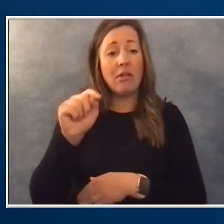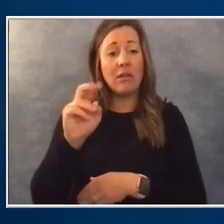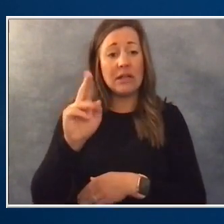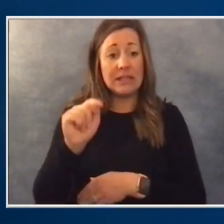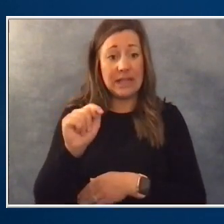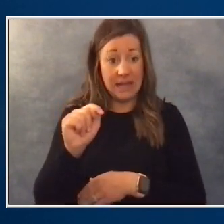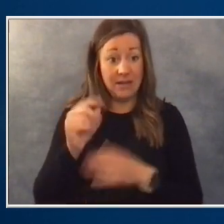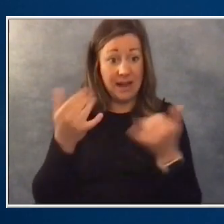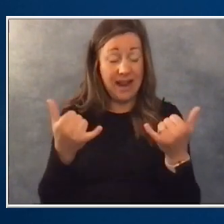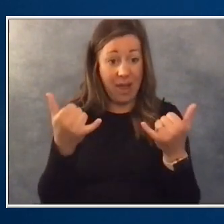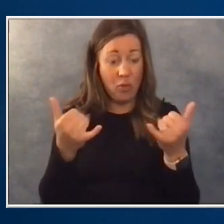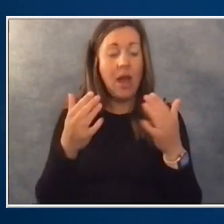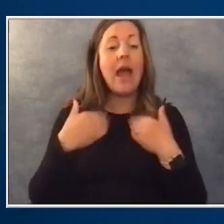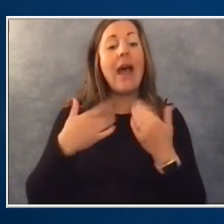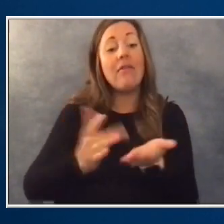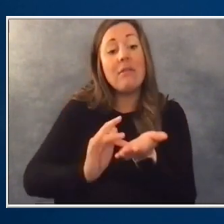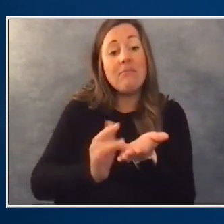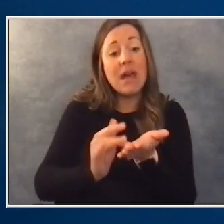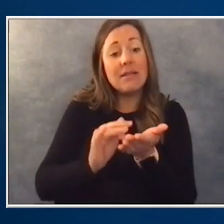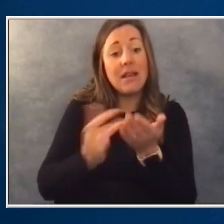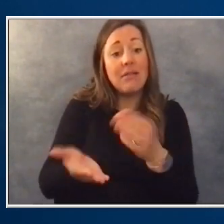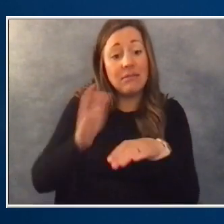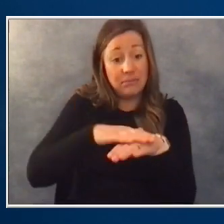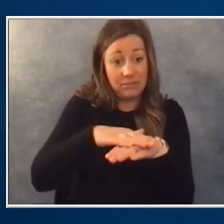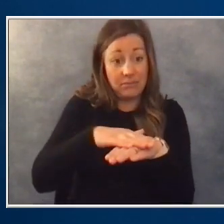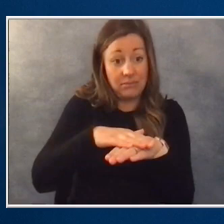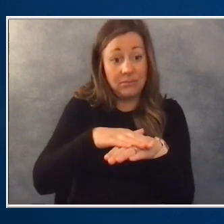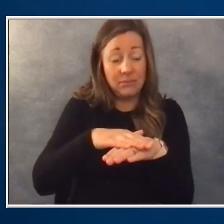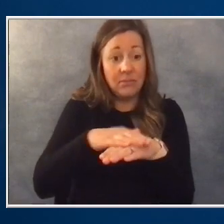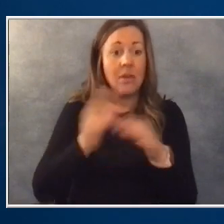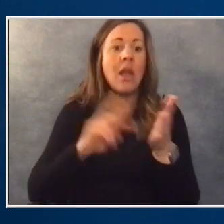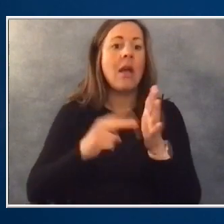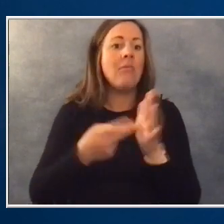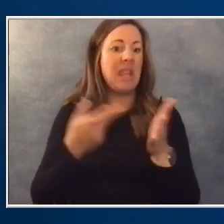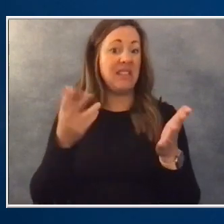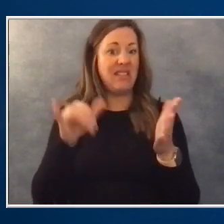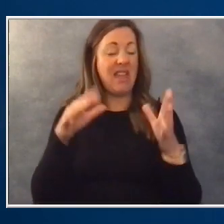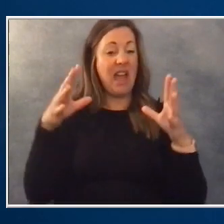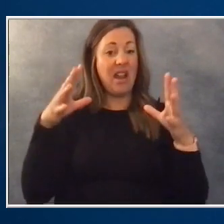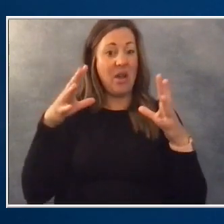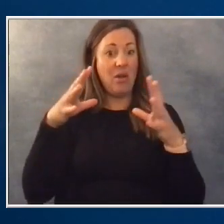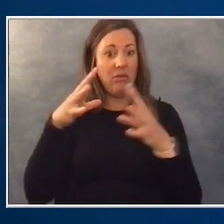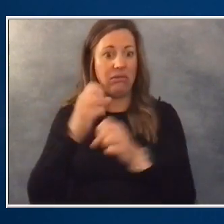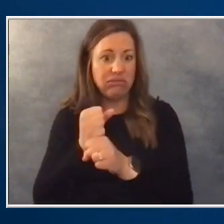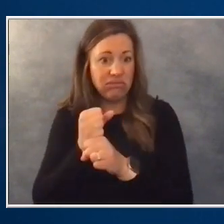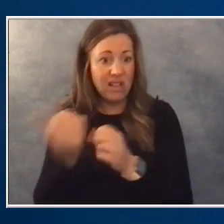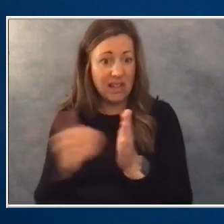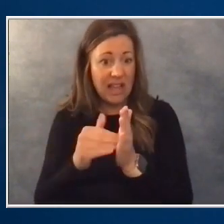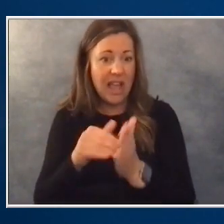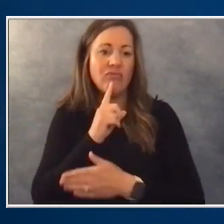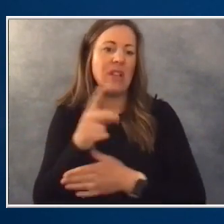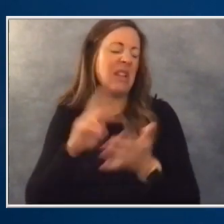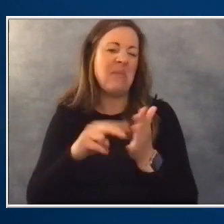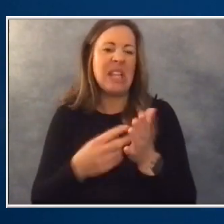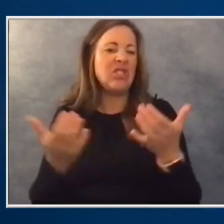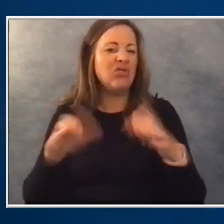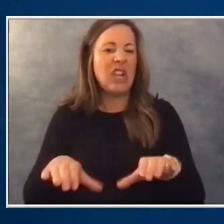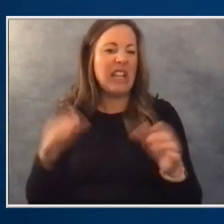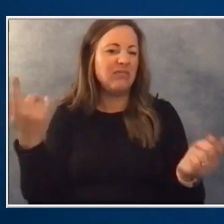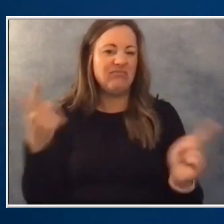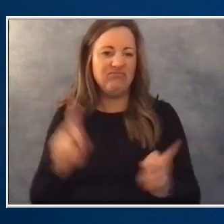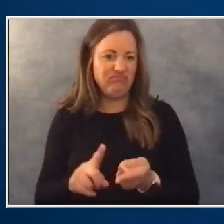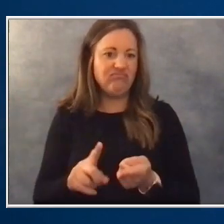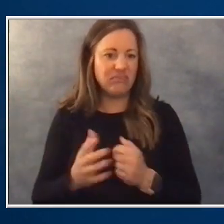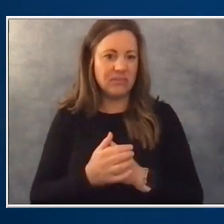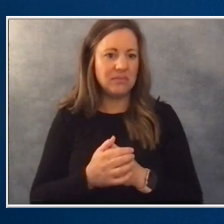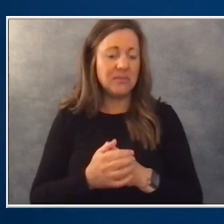so that lowers the chance that the stent will re-narrow pretty dramatically. So the rates now are, you know, close to